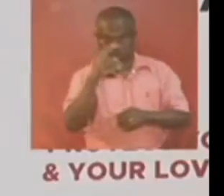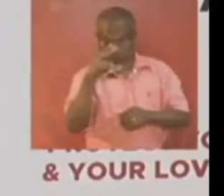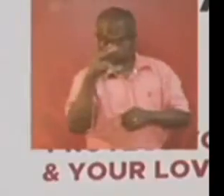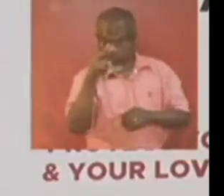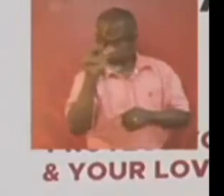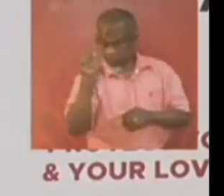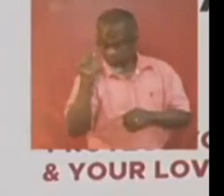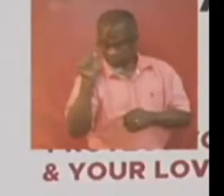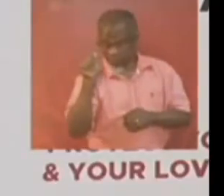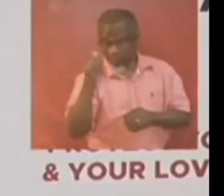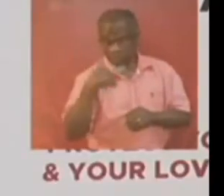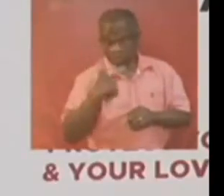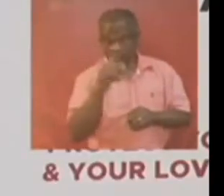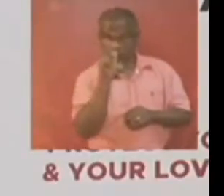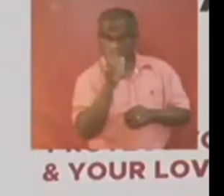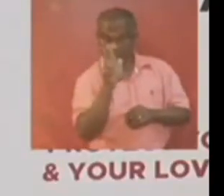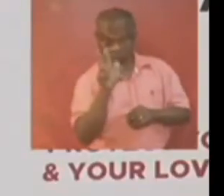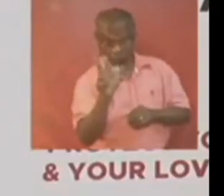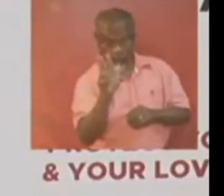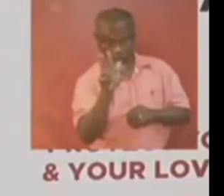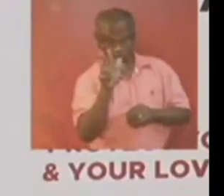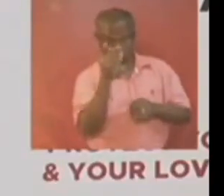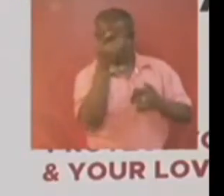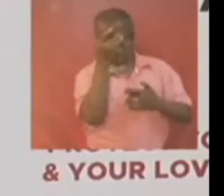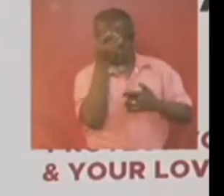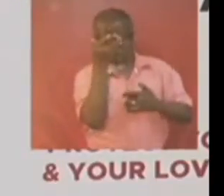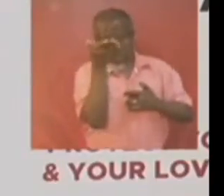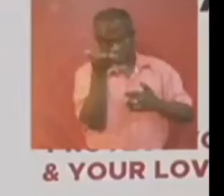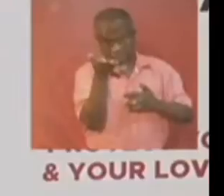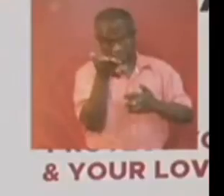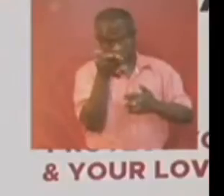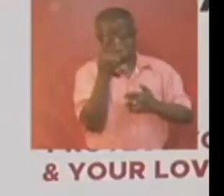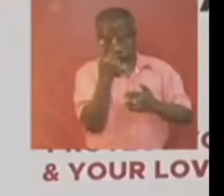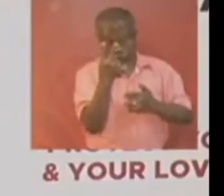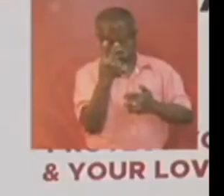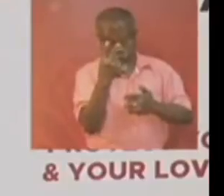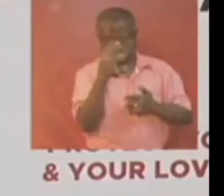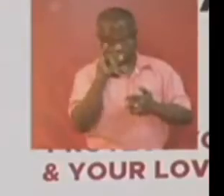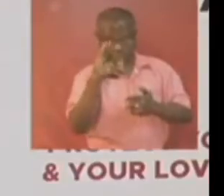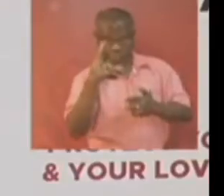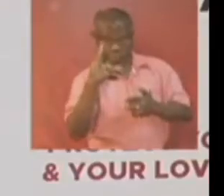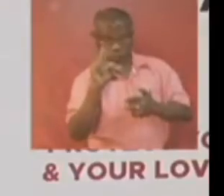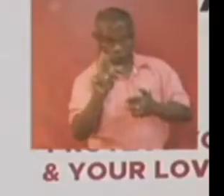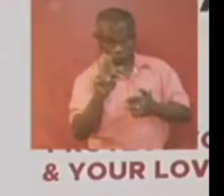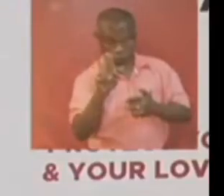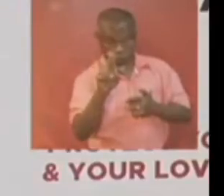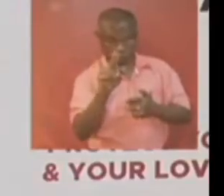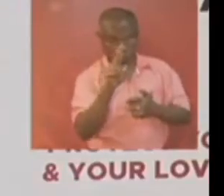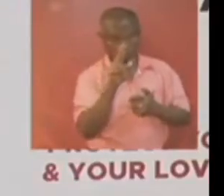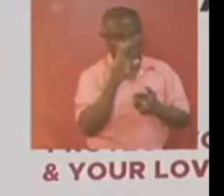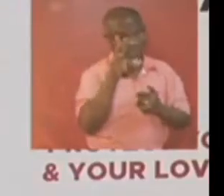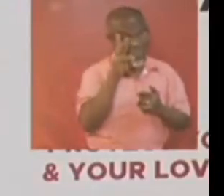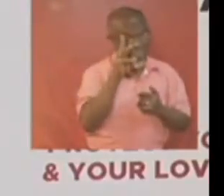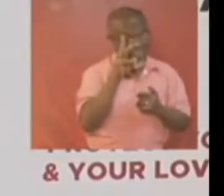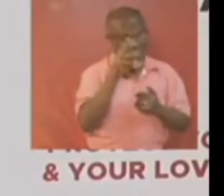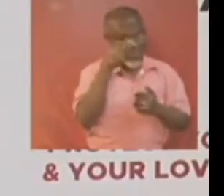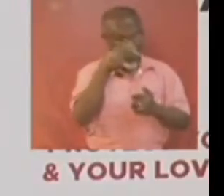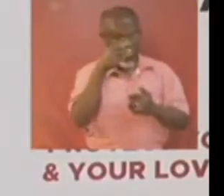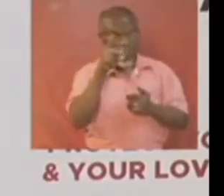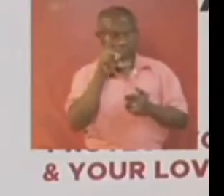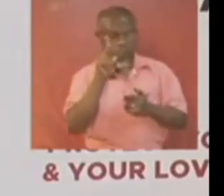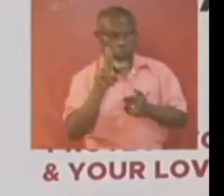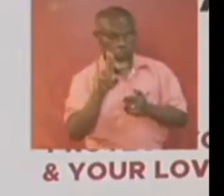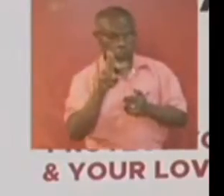Facility has 33 patients, 2 of which are in ICU and 8 of which are in HDU. The